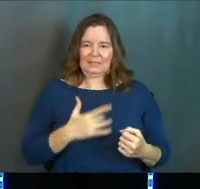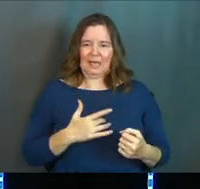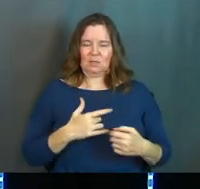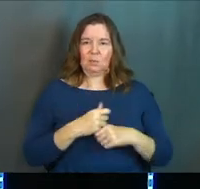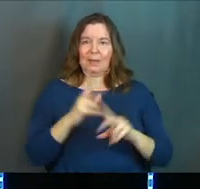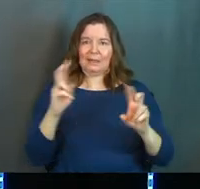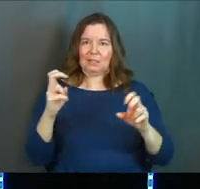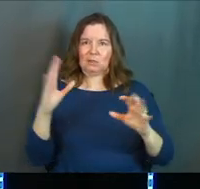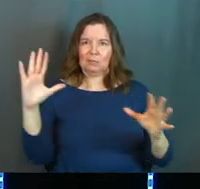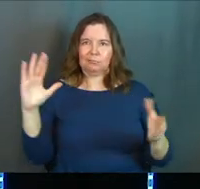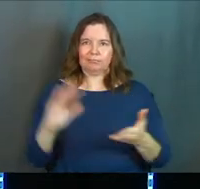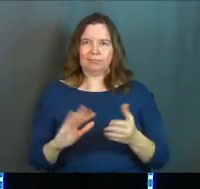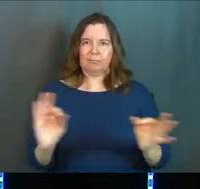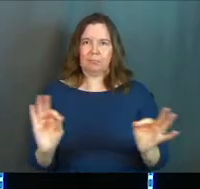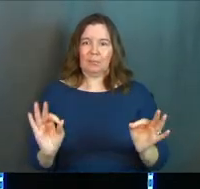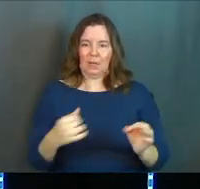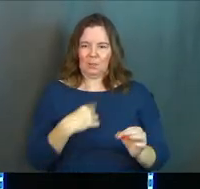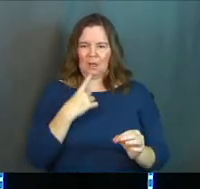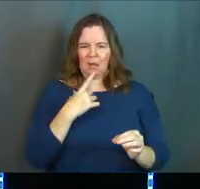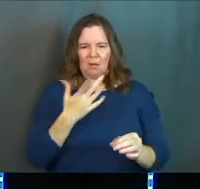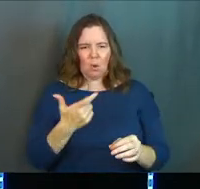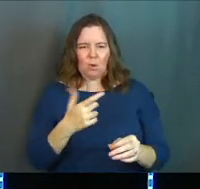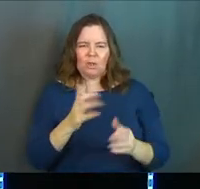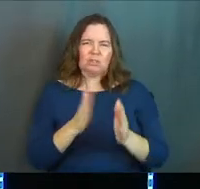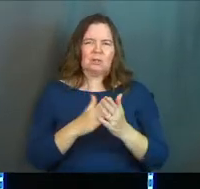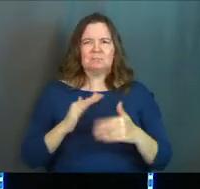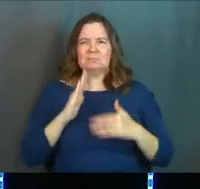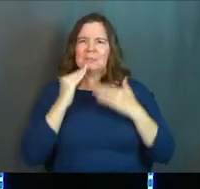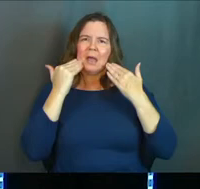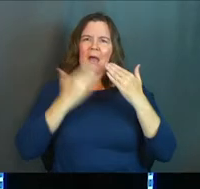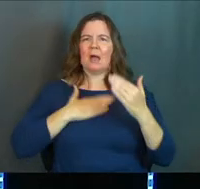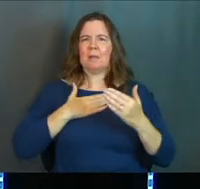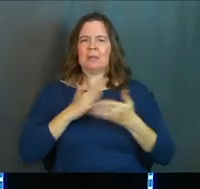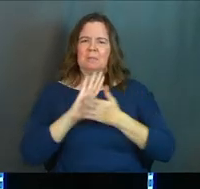the issue and we tell people to, why don't they cheer up?